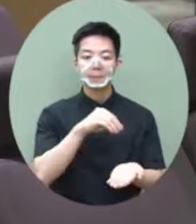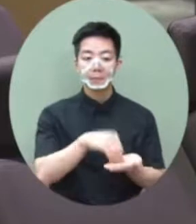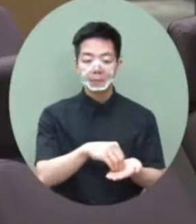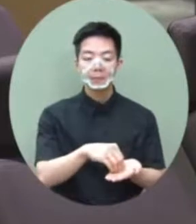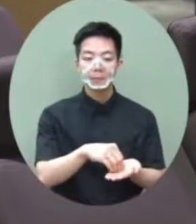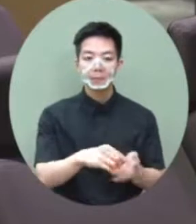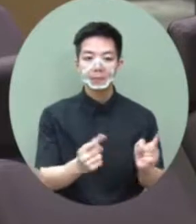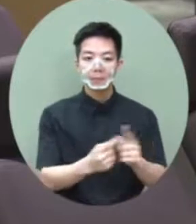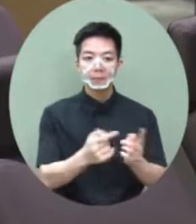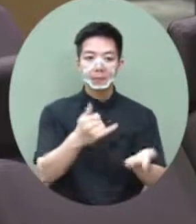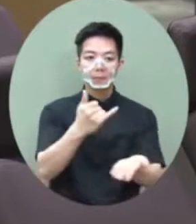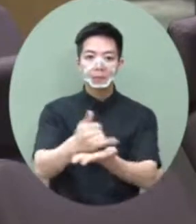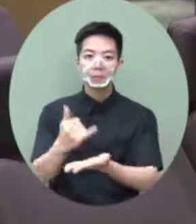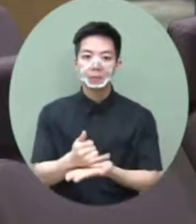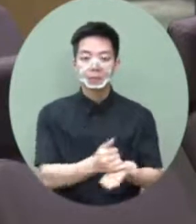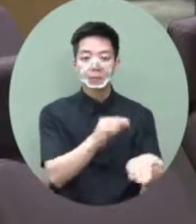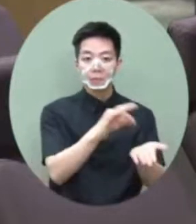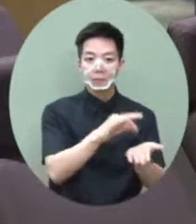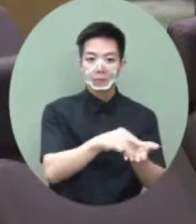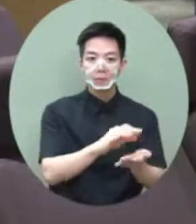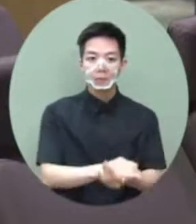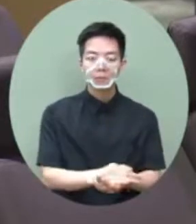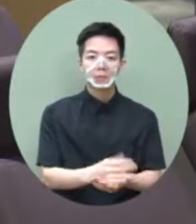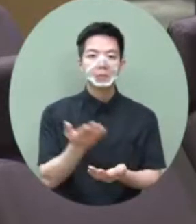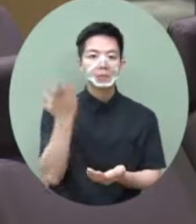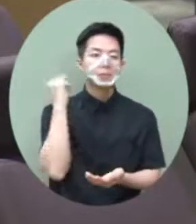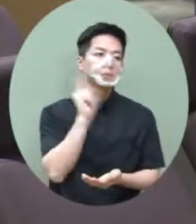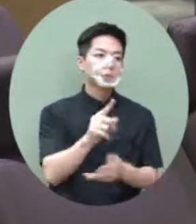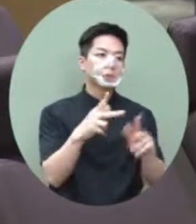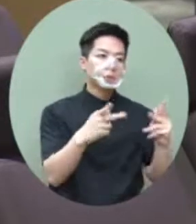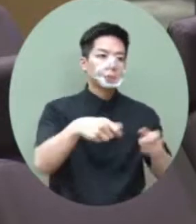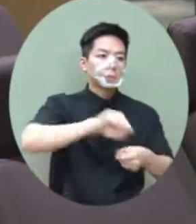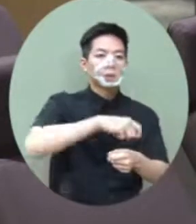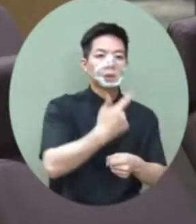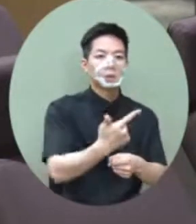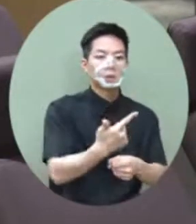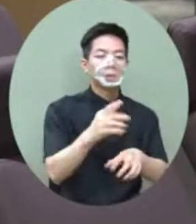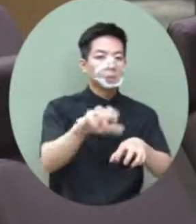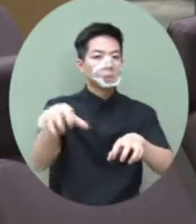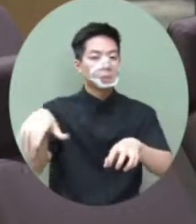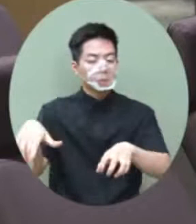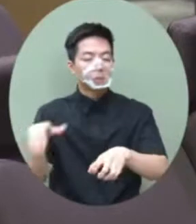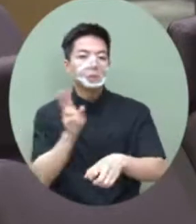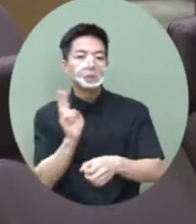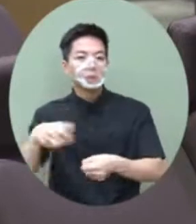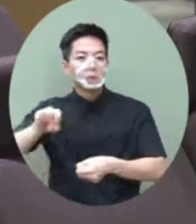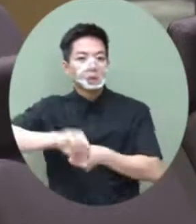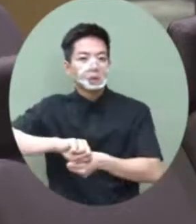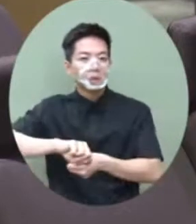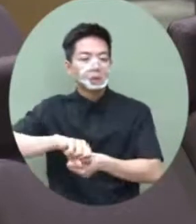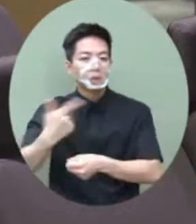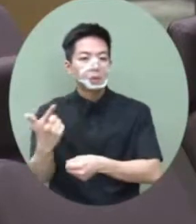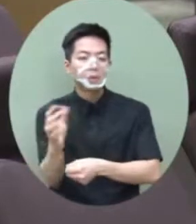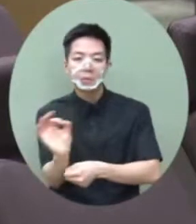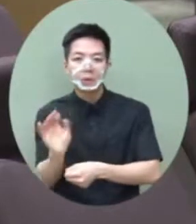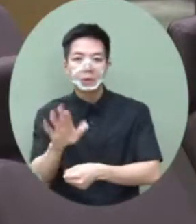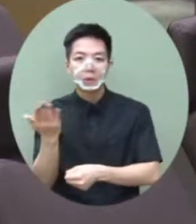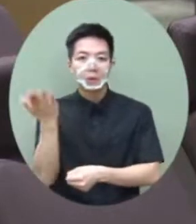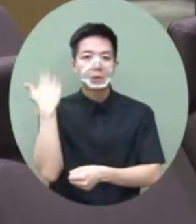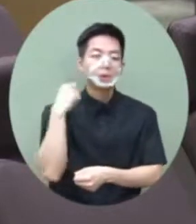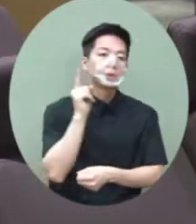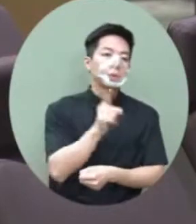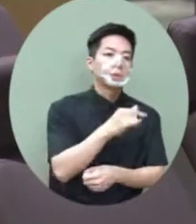percentage? And I see in relation to distribution of confirmed patients.